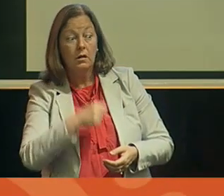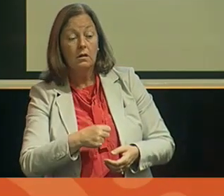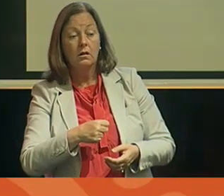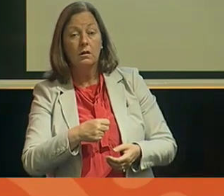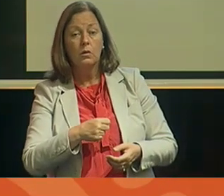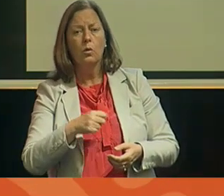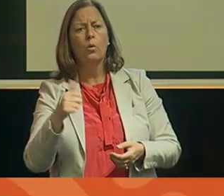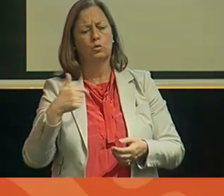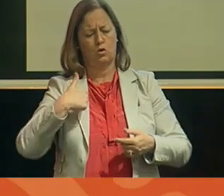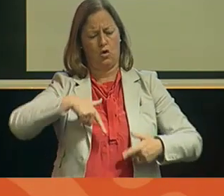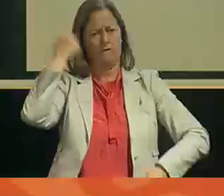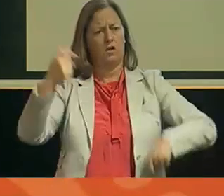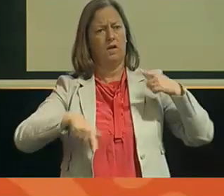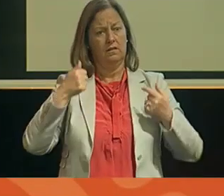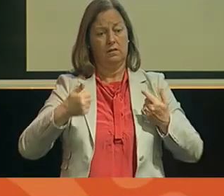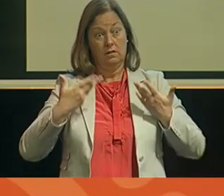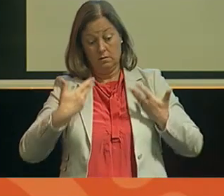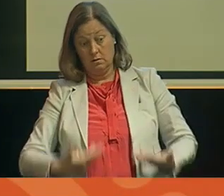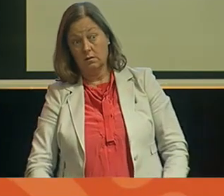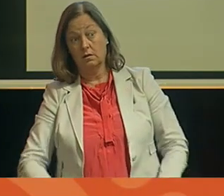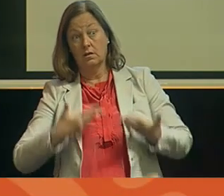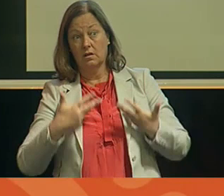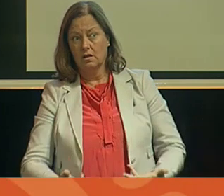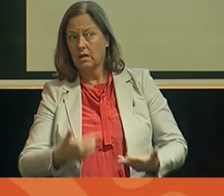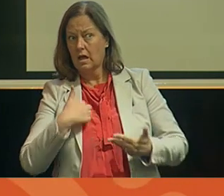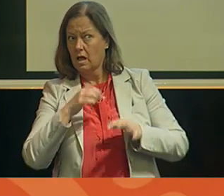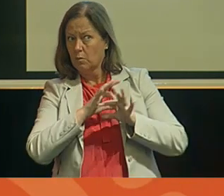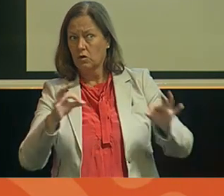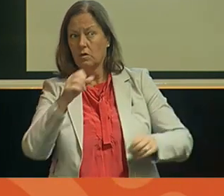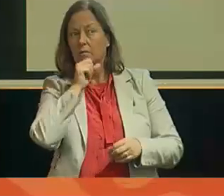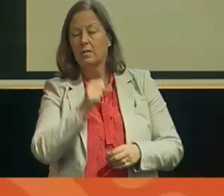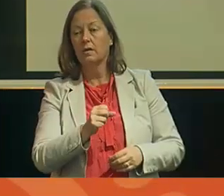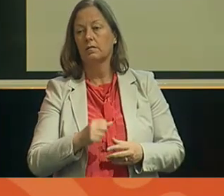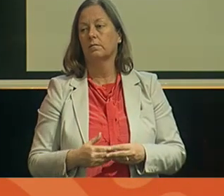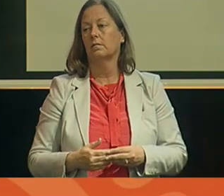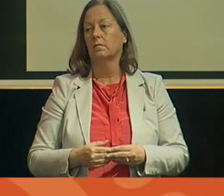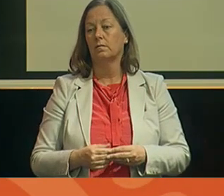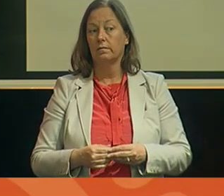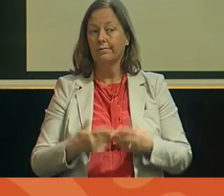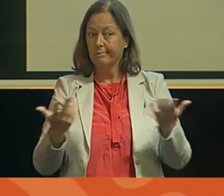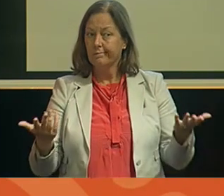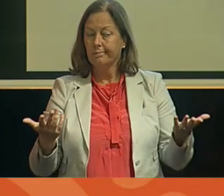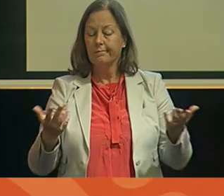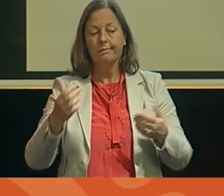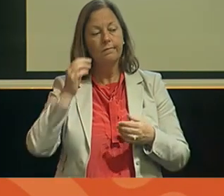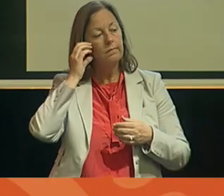I be undressed or naked in front of everyone to prove that I'm not a man? Okay?